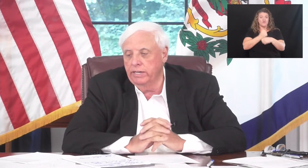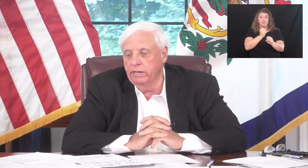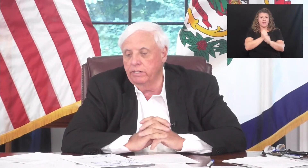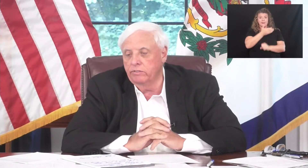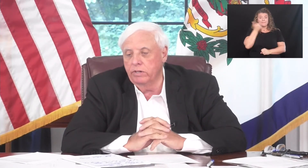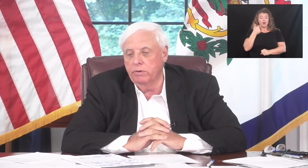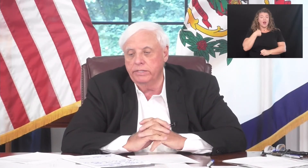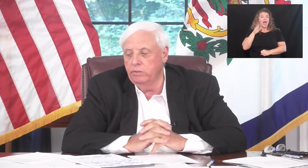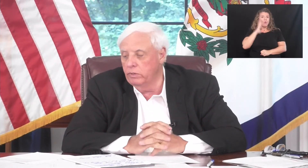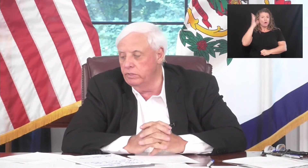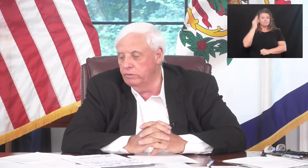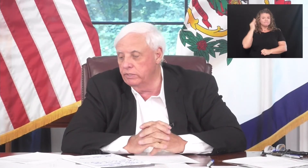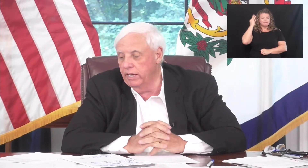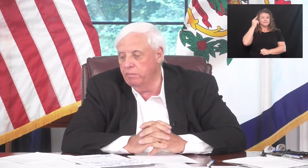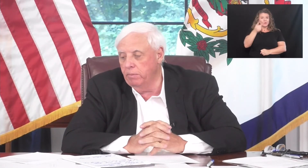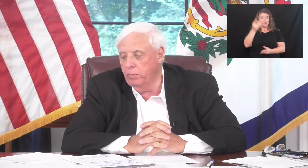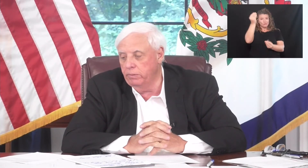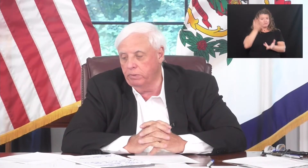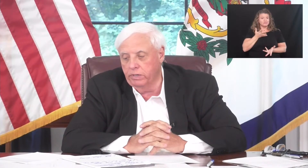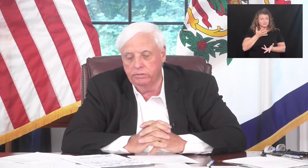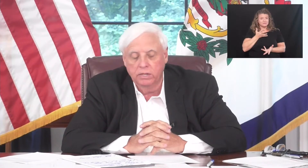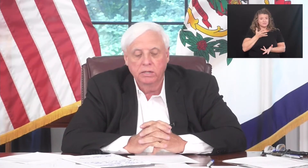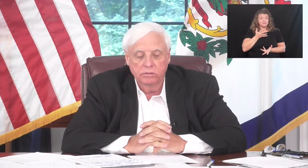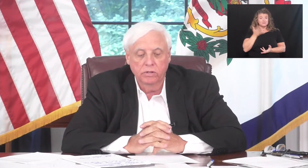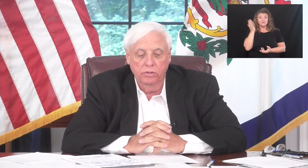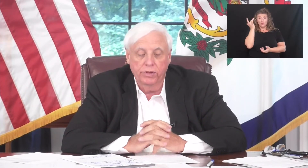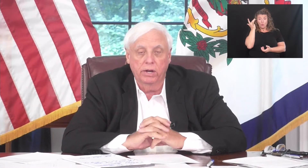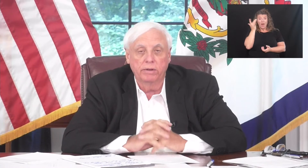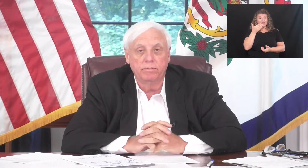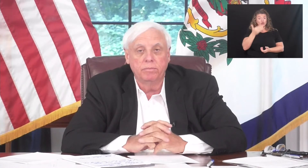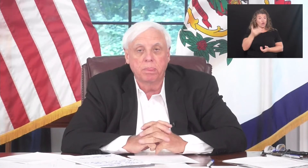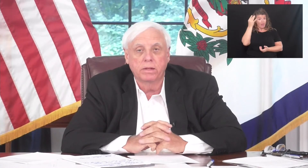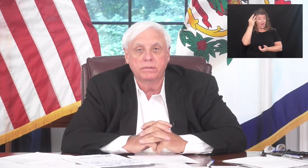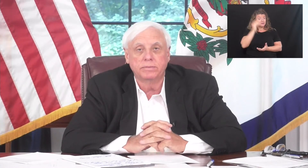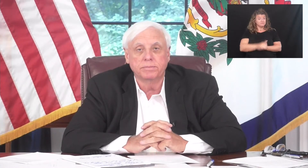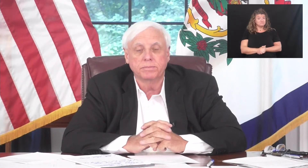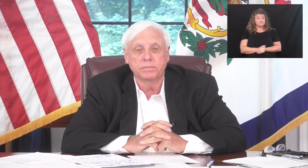surely take into consideration what you just came up with because it's good thought.